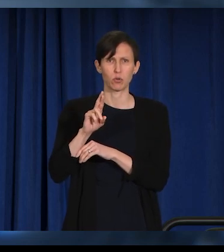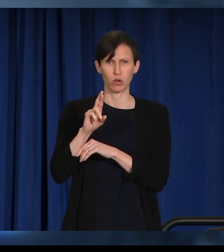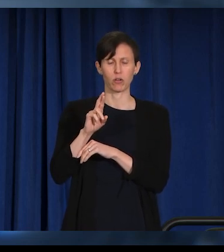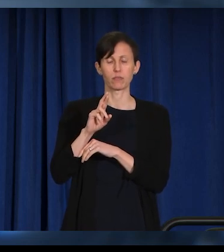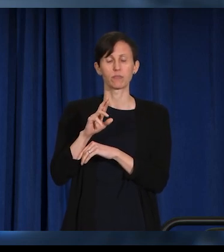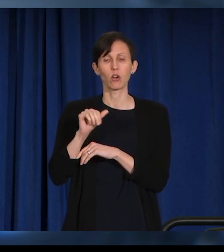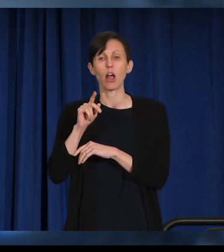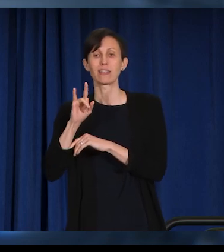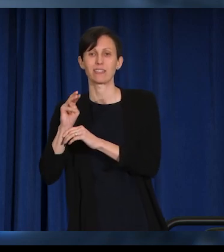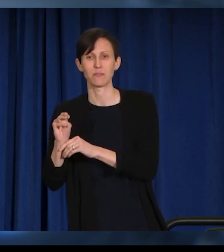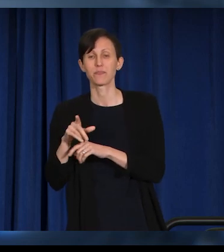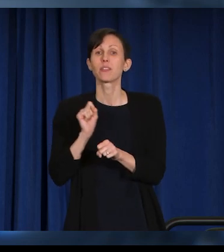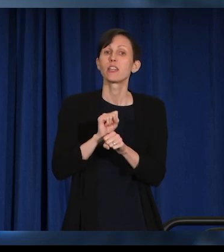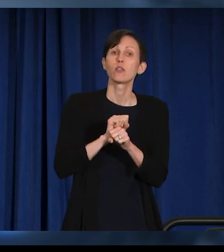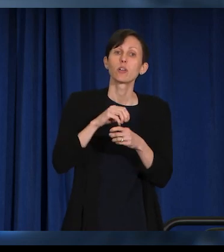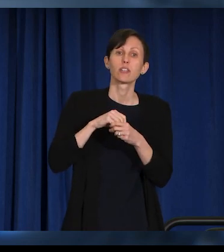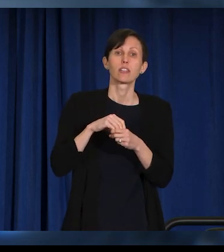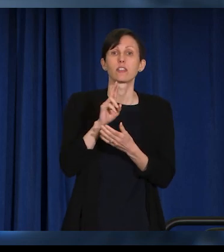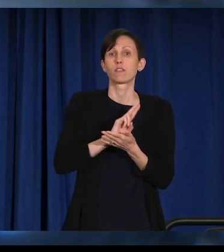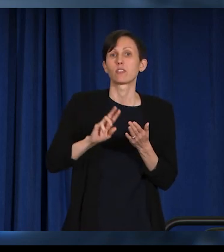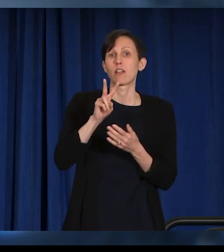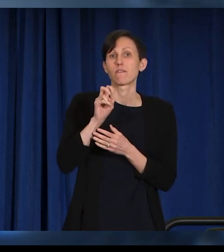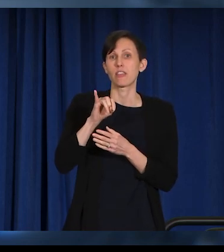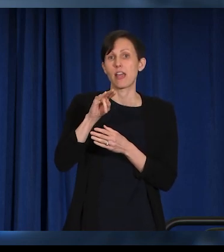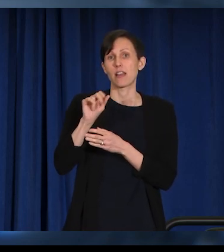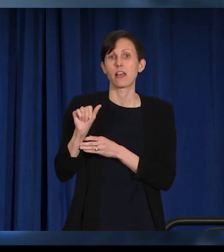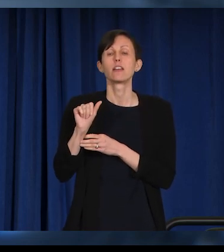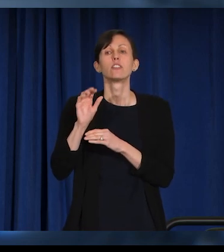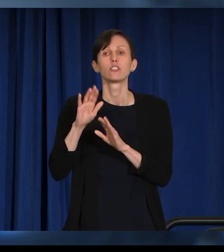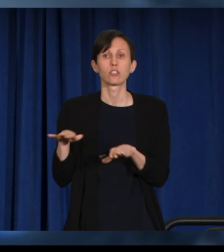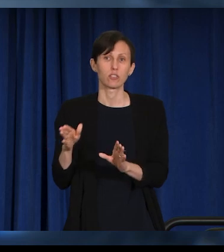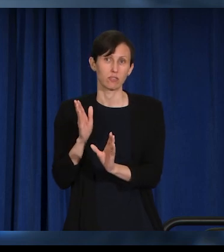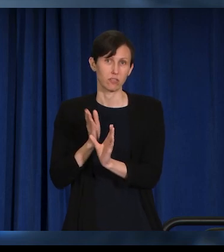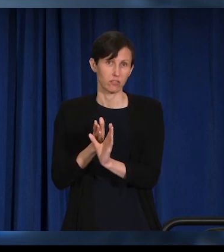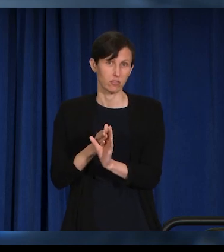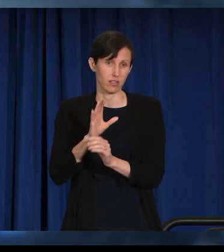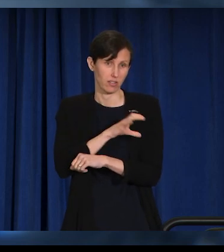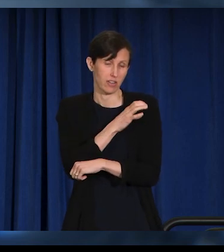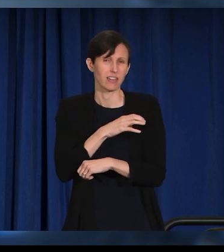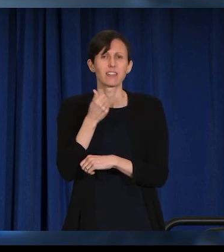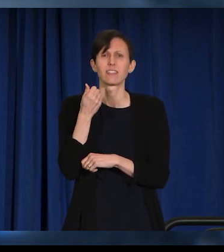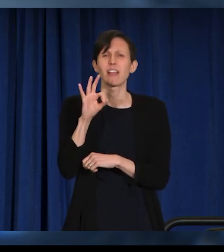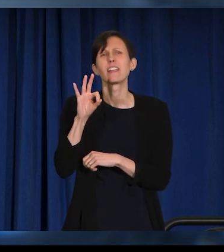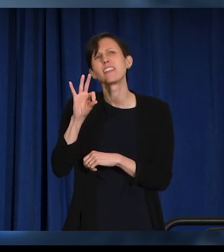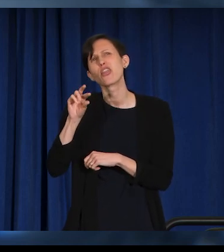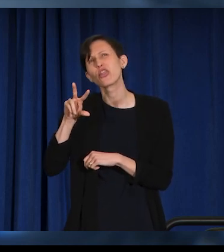who worked in the University of Vienna's Children's Psychiatric Clinic in the 1930s and 40s.